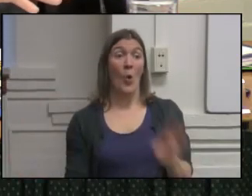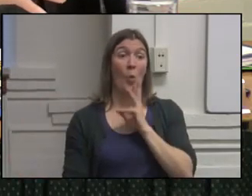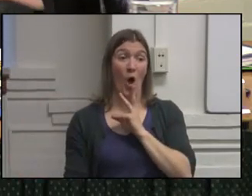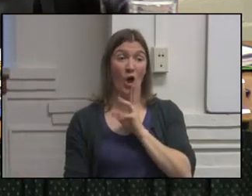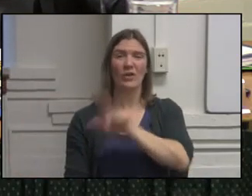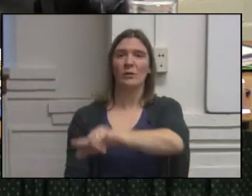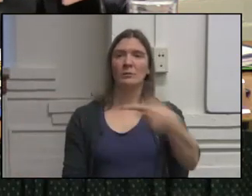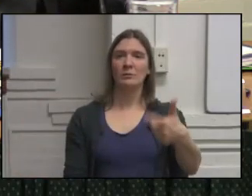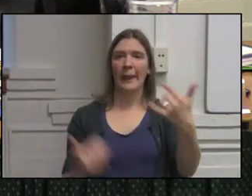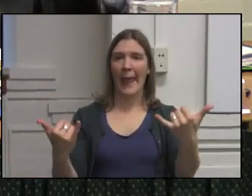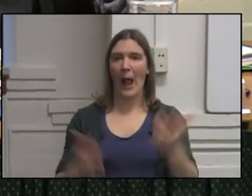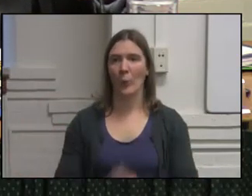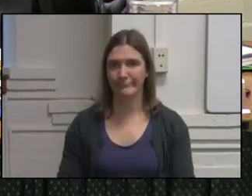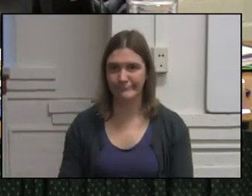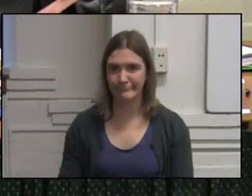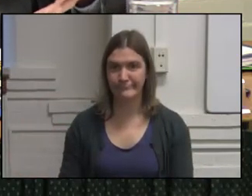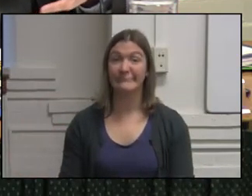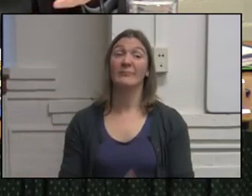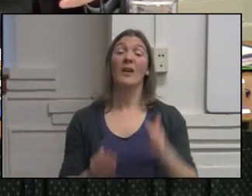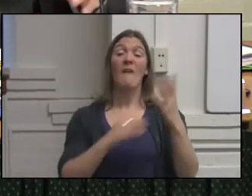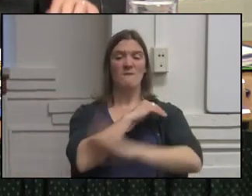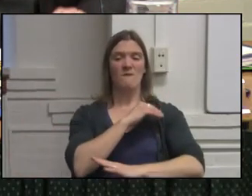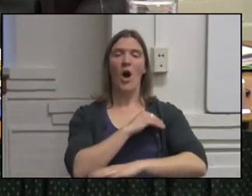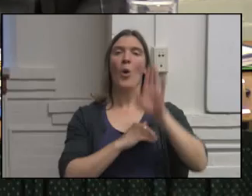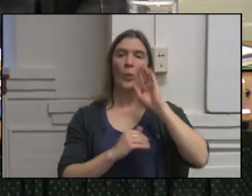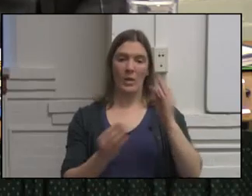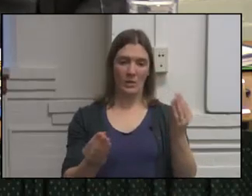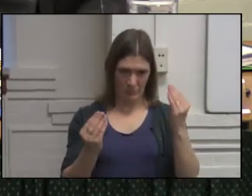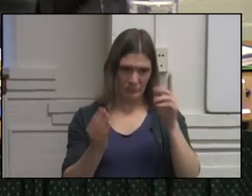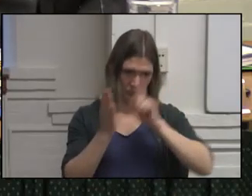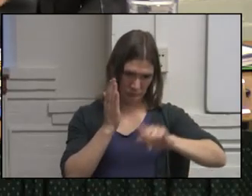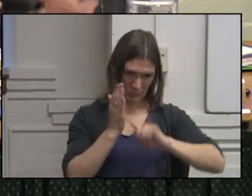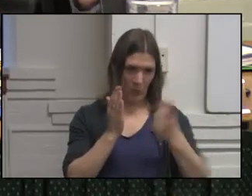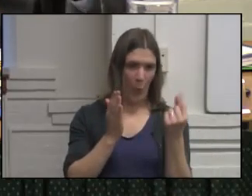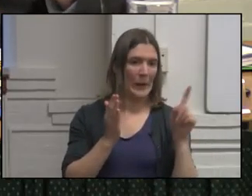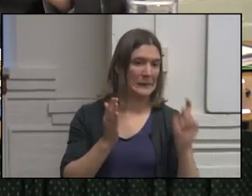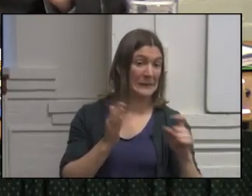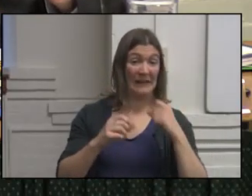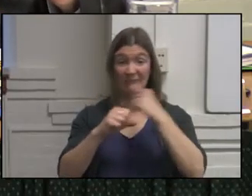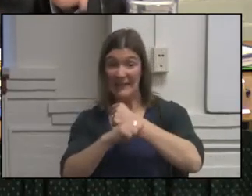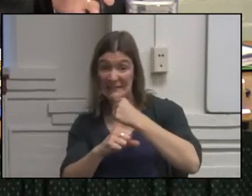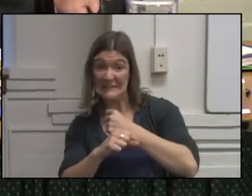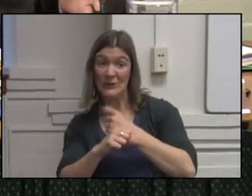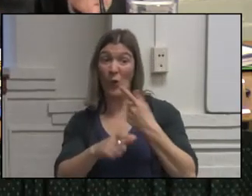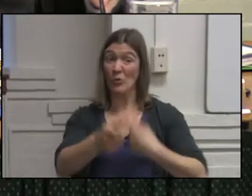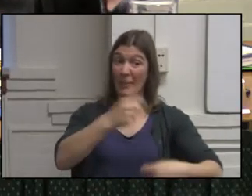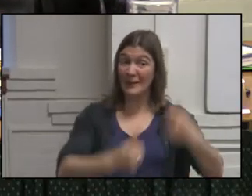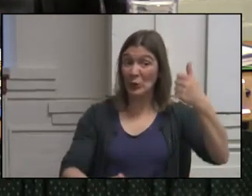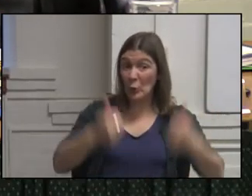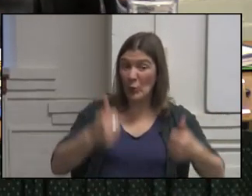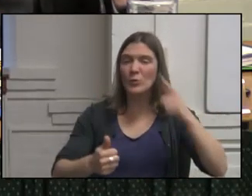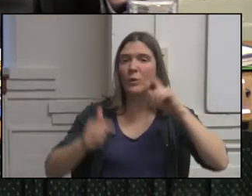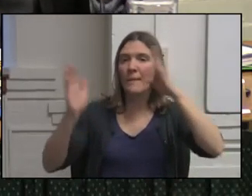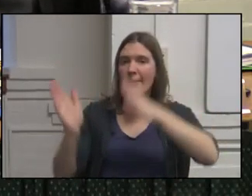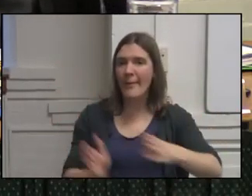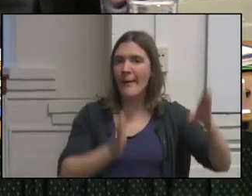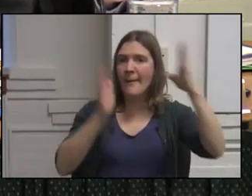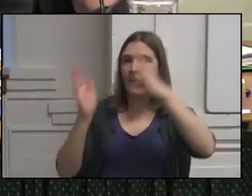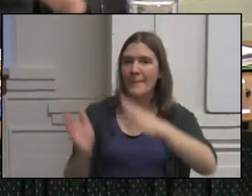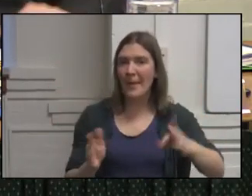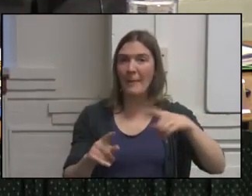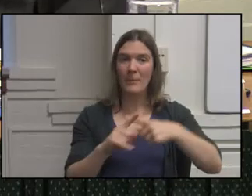reversed when we come forward with information in the fall, after doing additional work related to the planning for the water treatment plant and additional work related